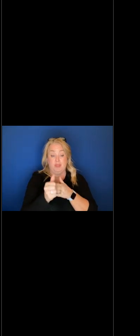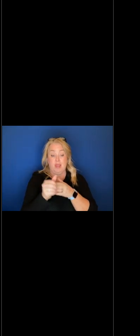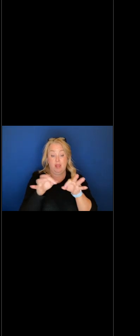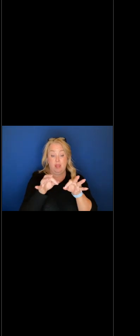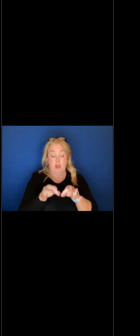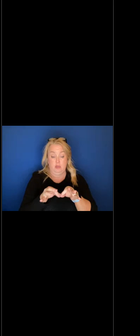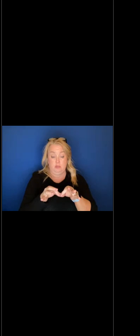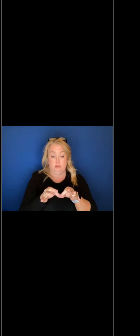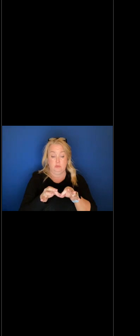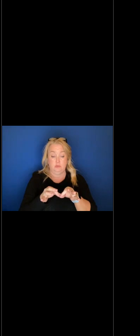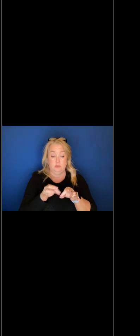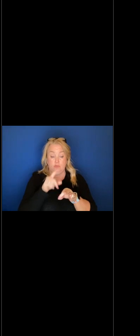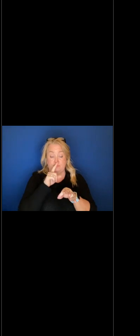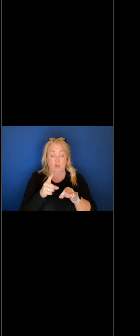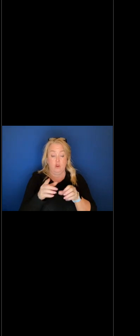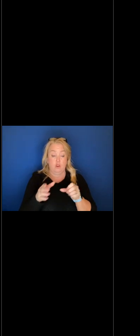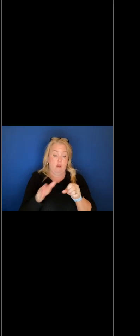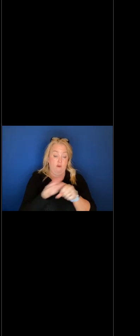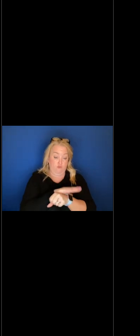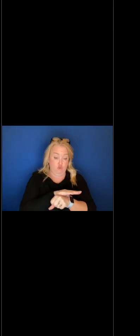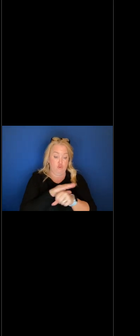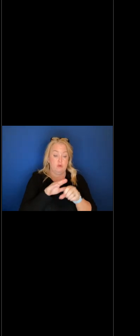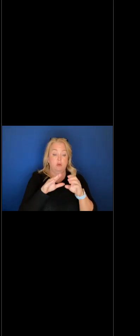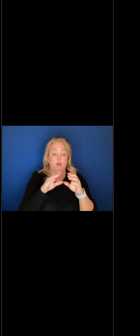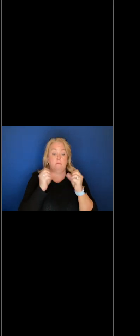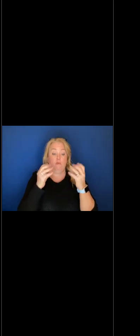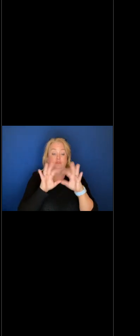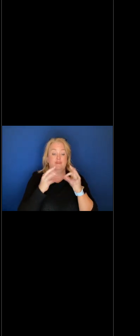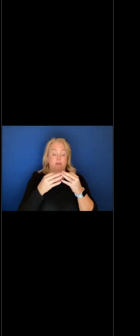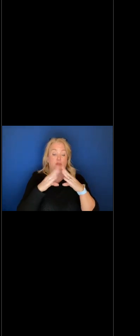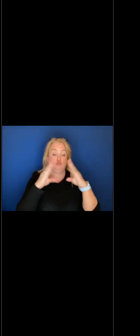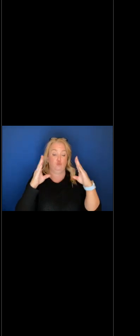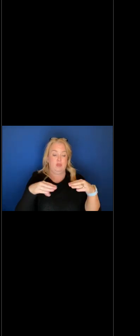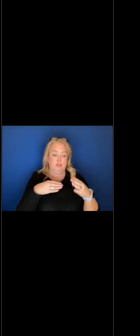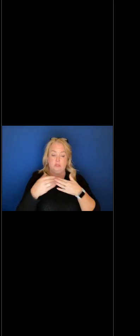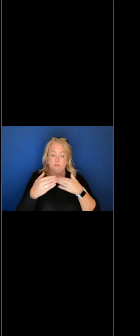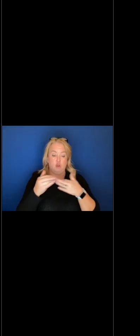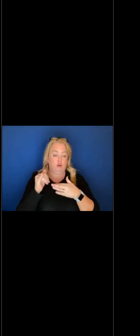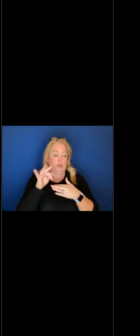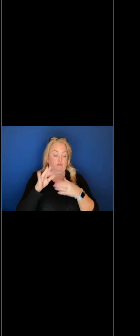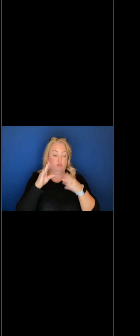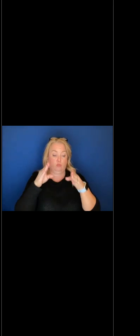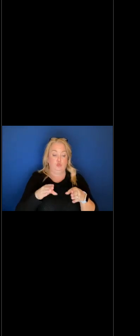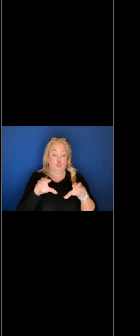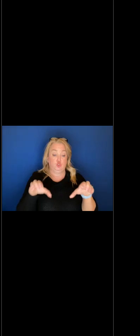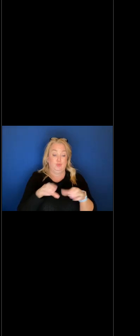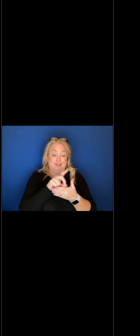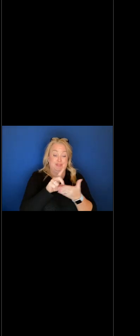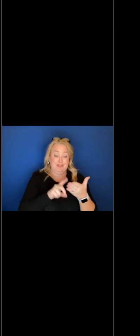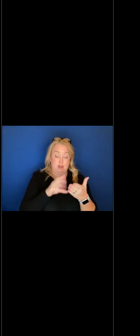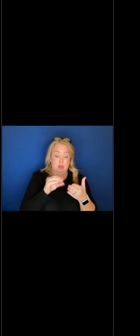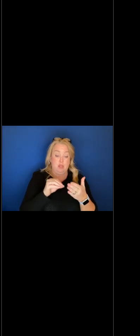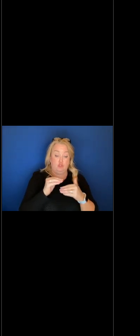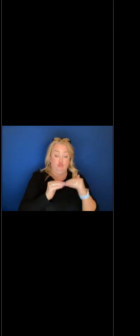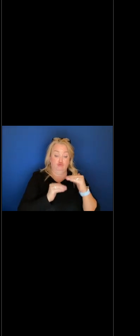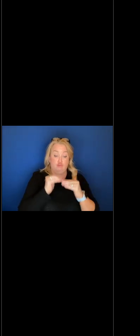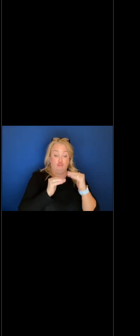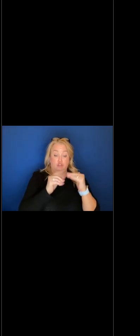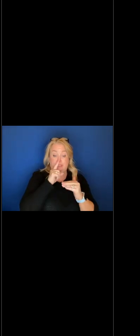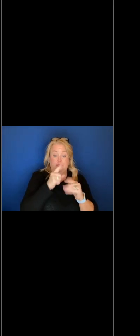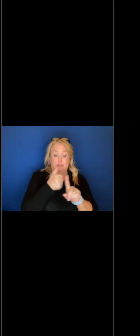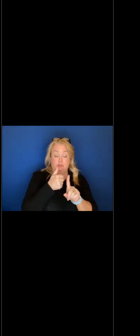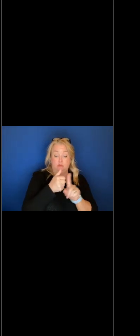guidelines apply to covered multifamily dwellings regardless of whether the person doing the design and